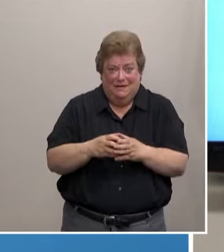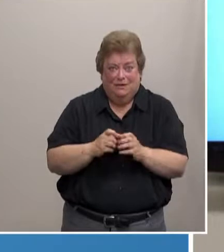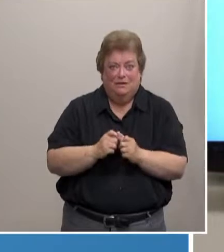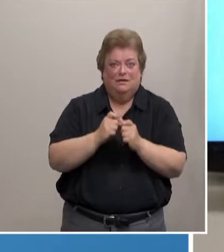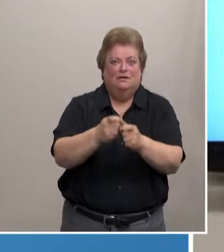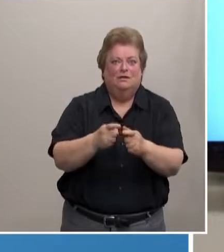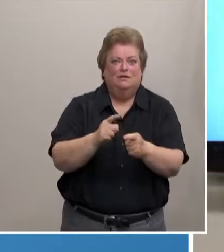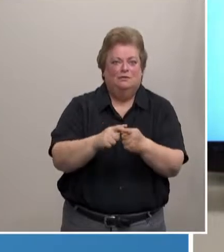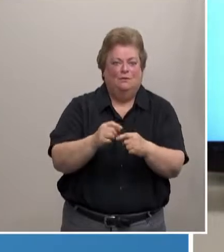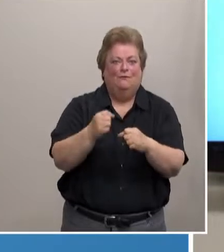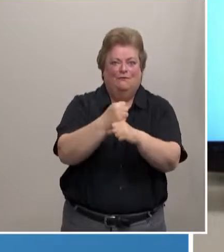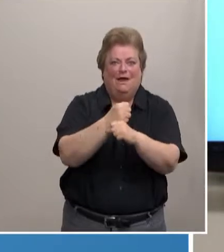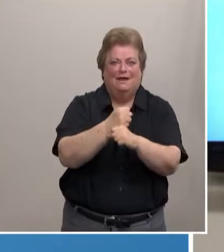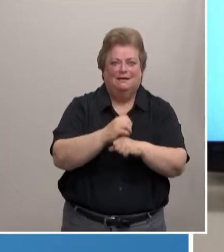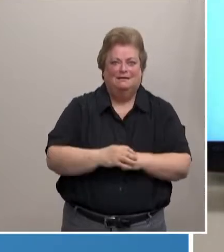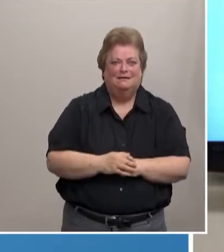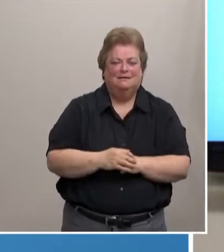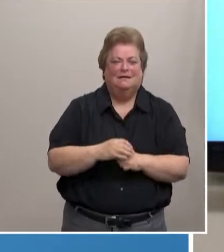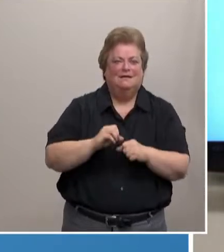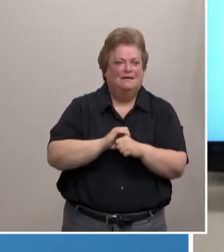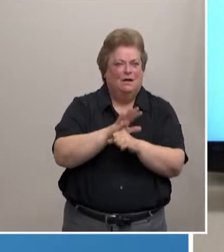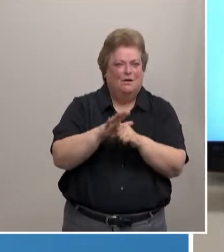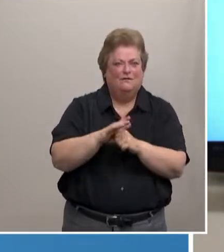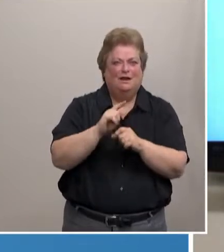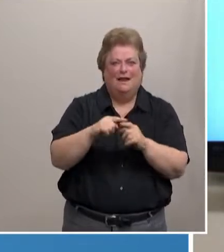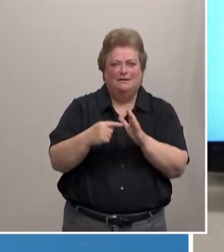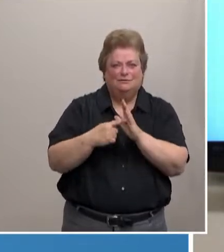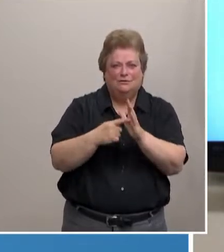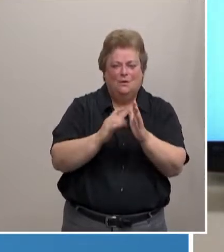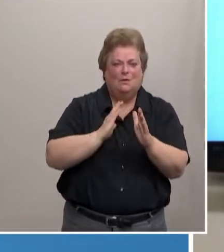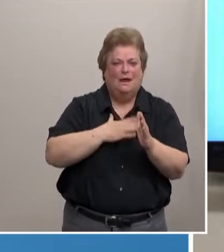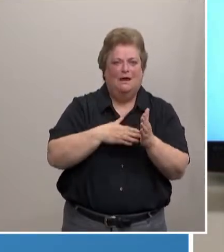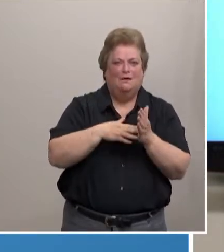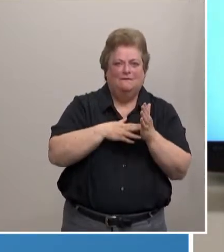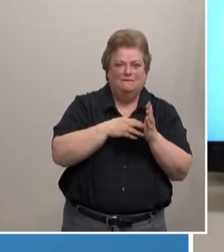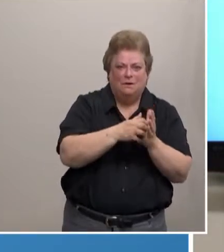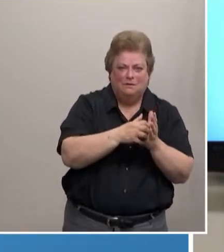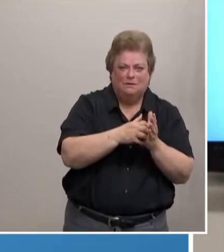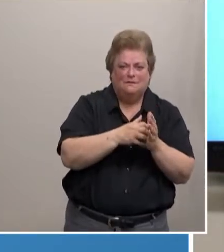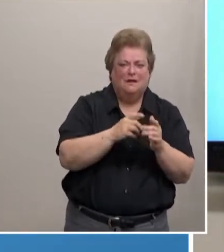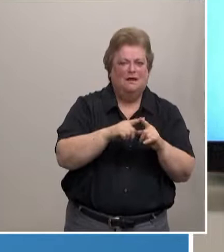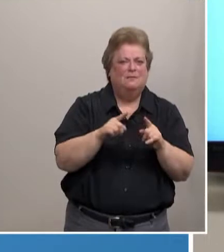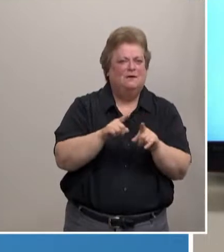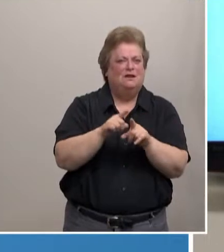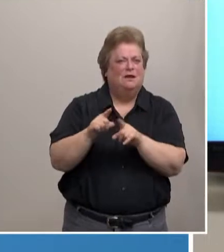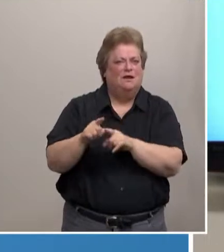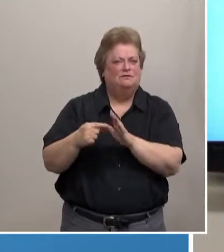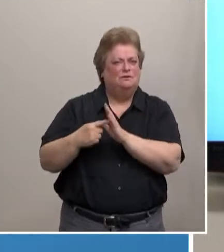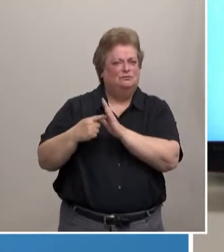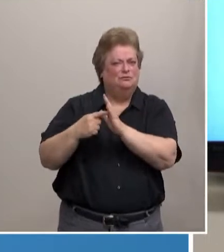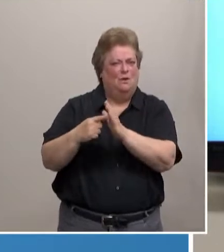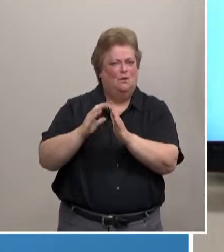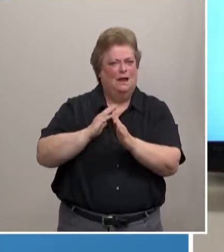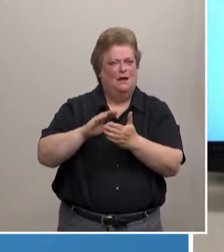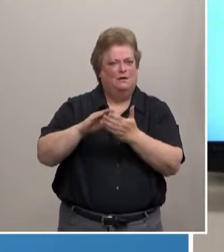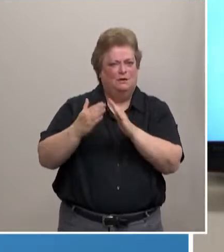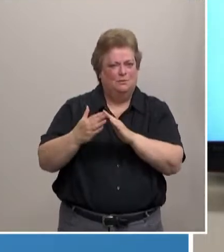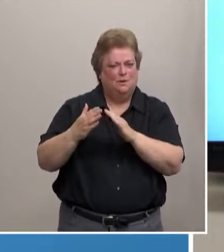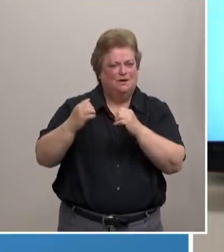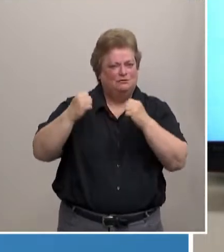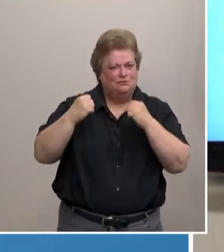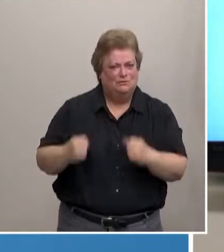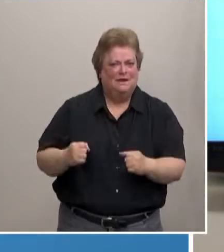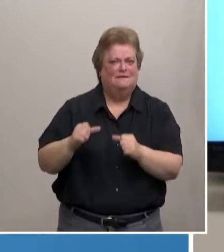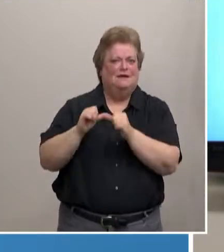well-being. This pandemic has exposed our vulnerabilities, but it has also revealed our community's strength